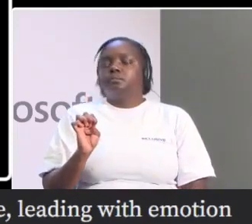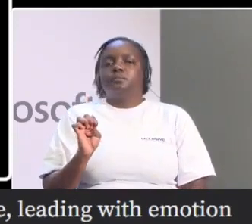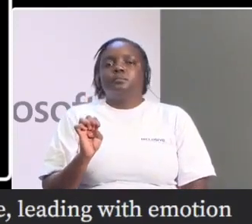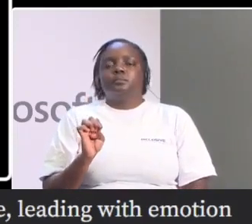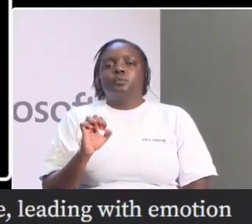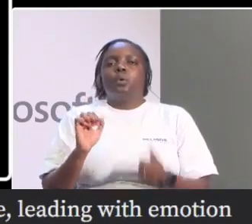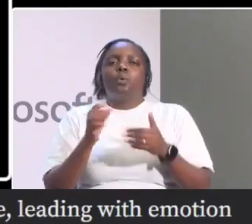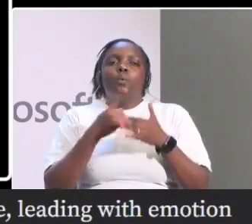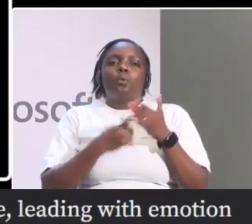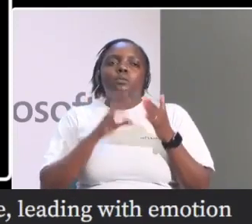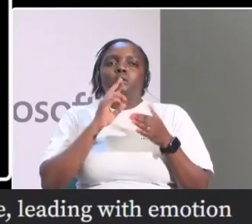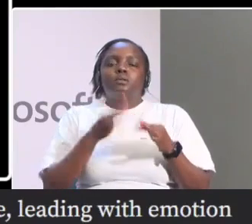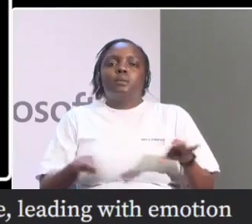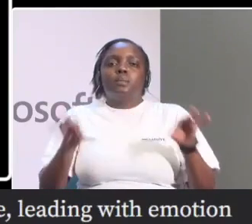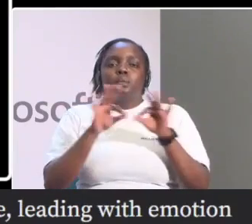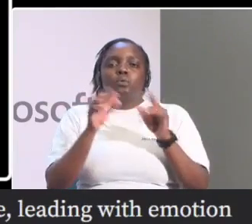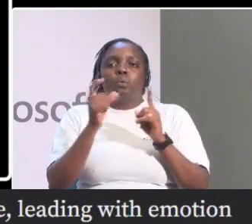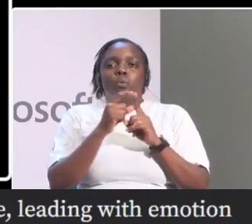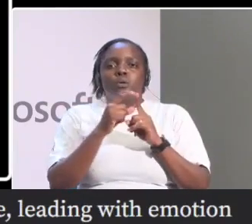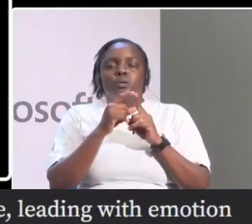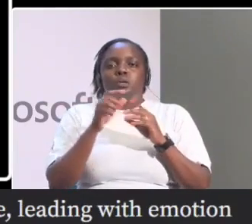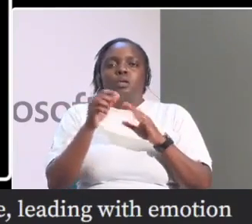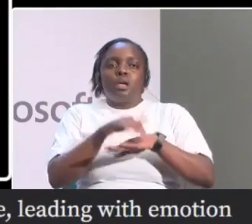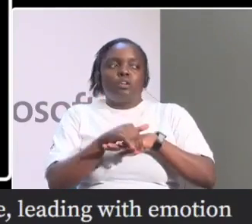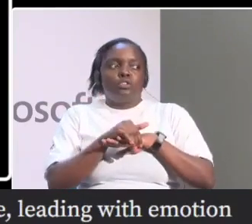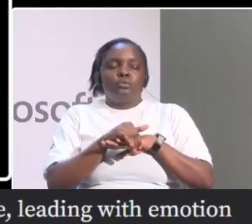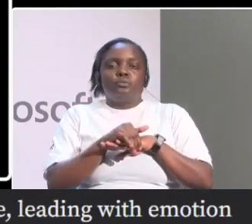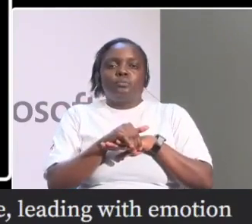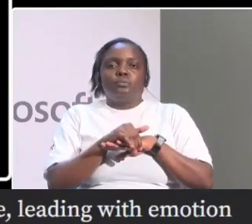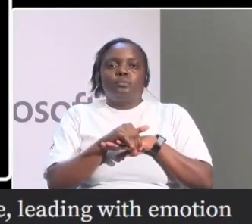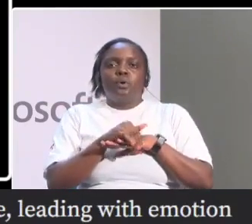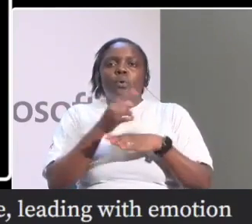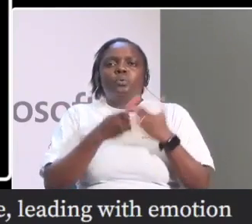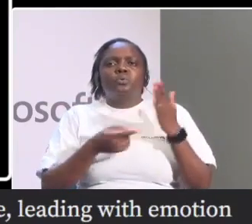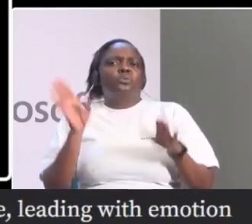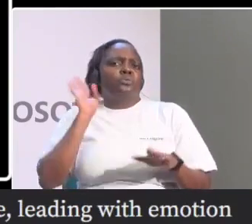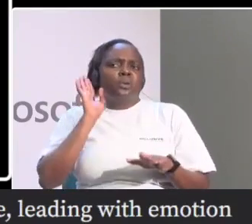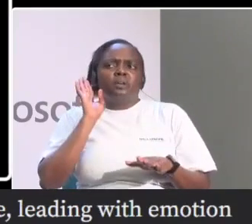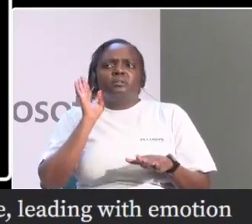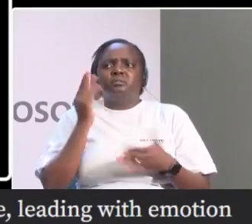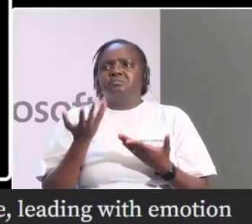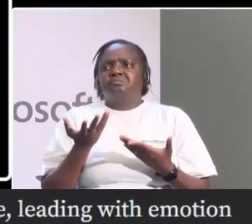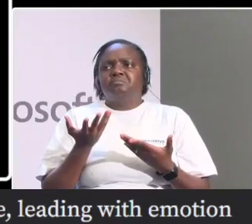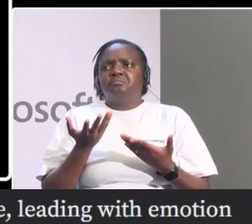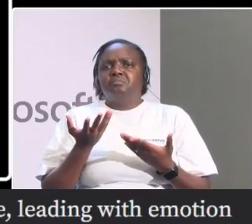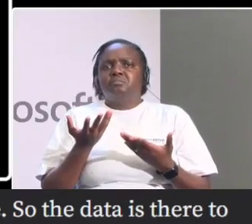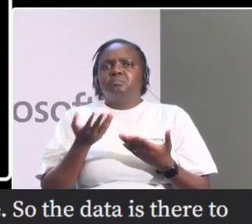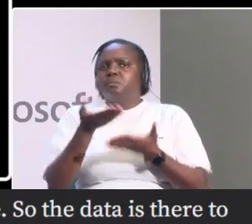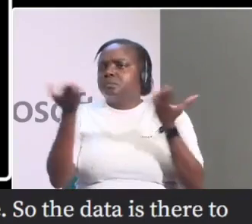And what are the most important words in the English language? What do we want to hear? Any offers?